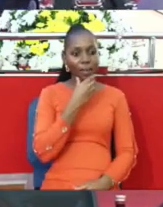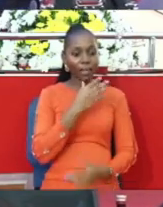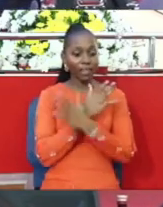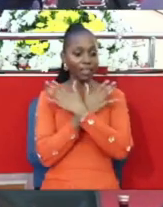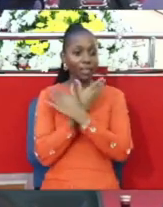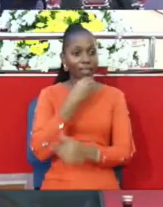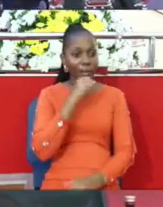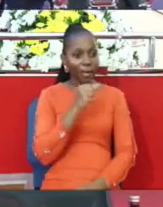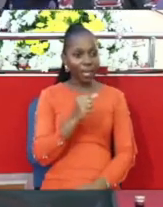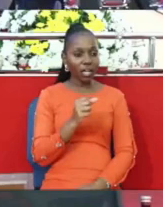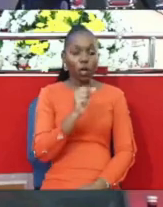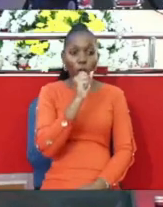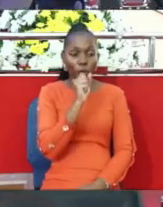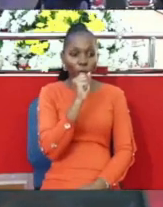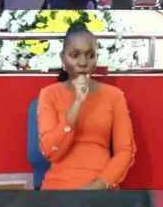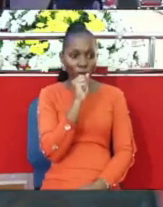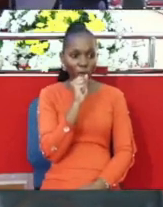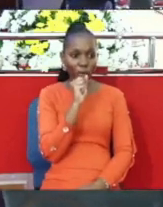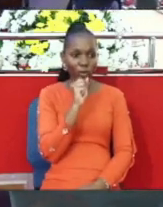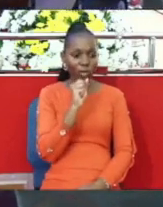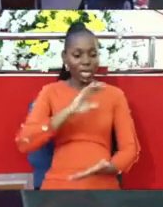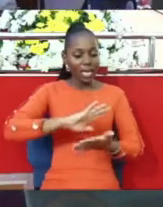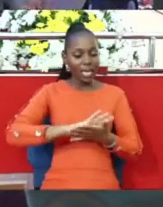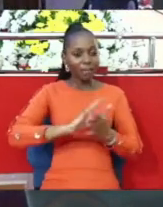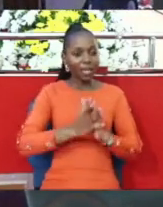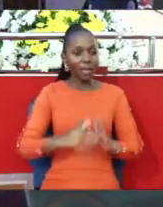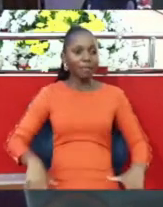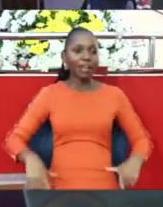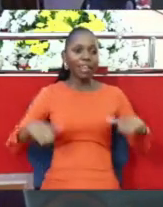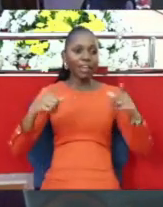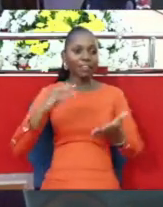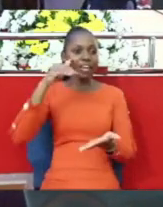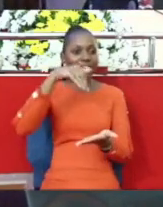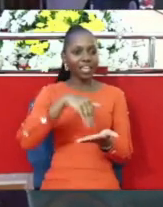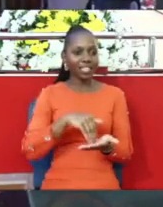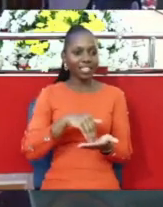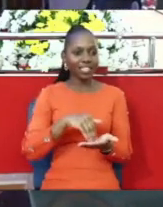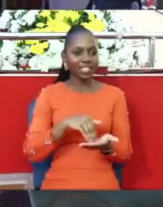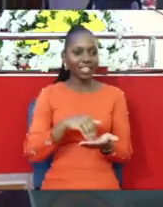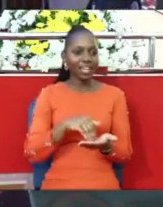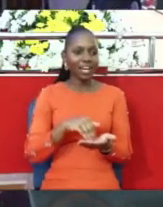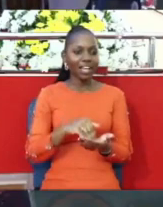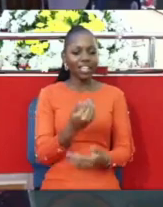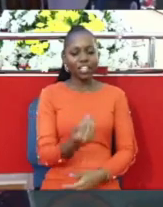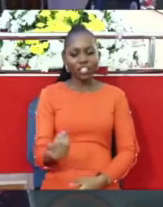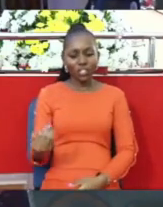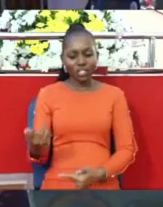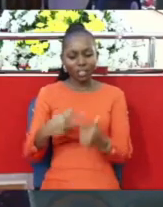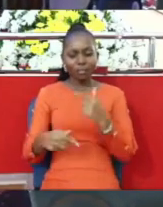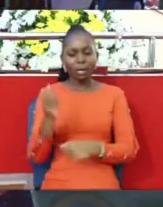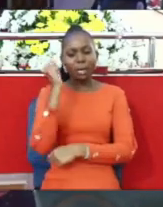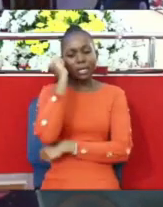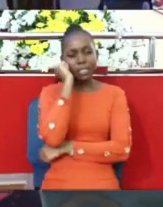Then they returned all the money and lost, and they all came back very sorrowful. The person who sent me that